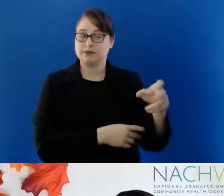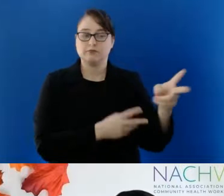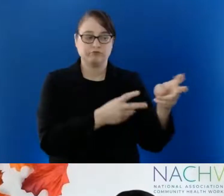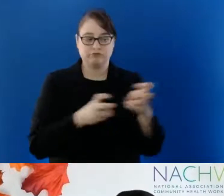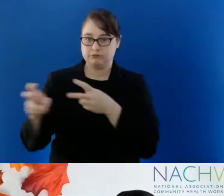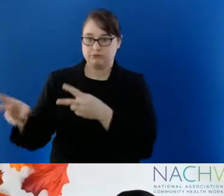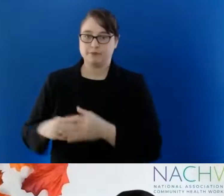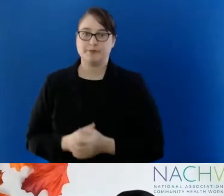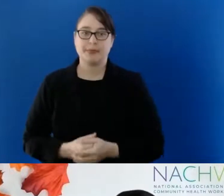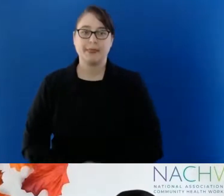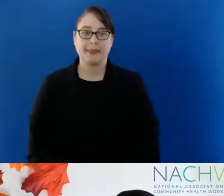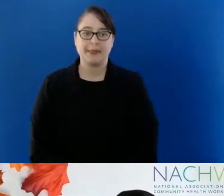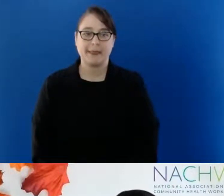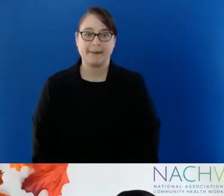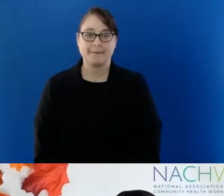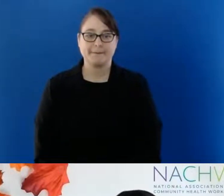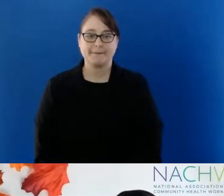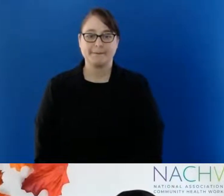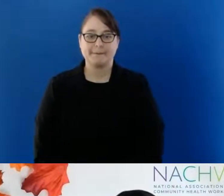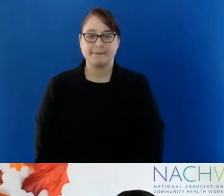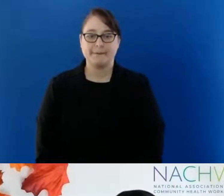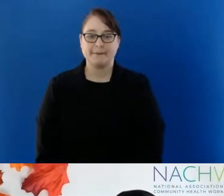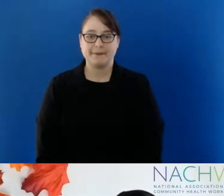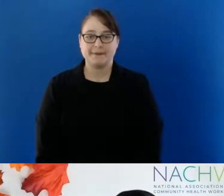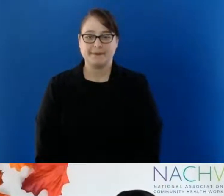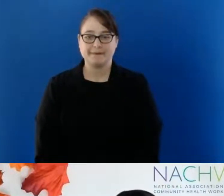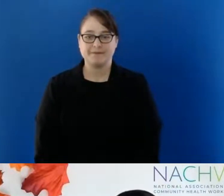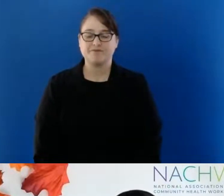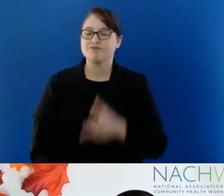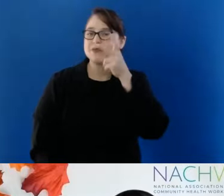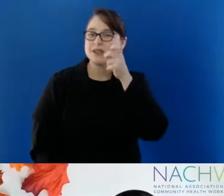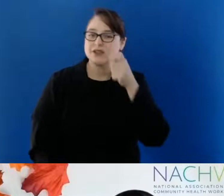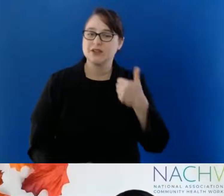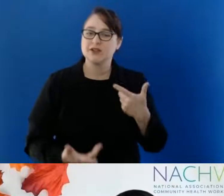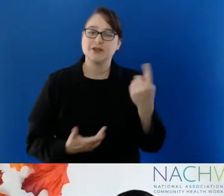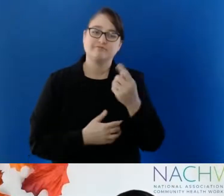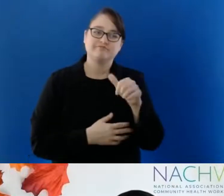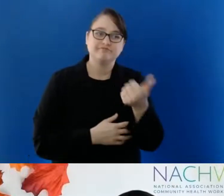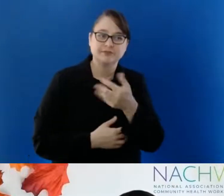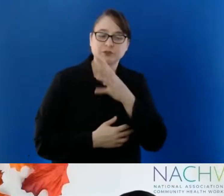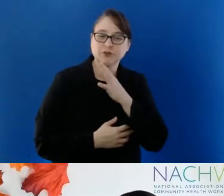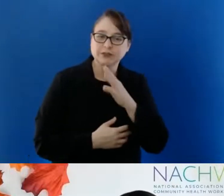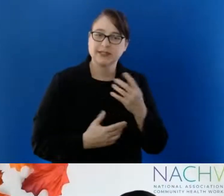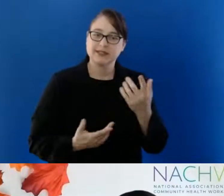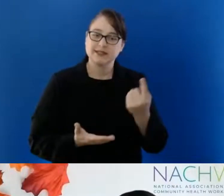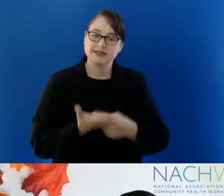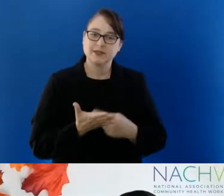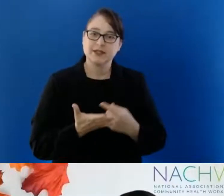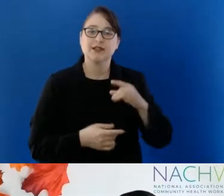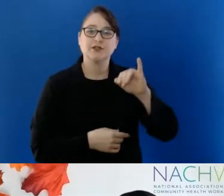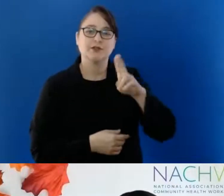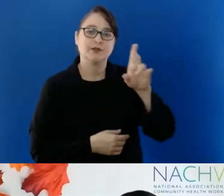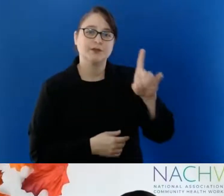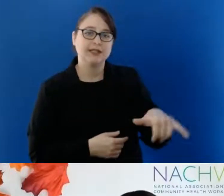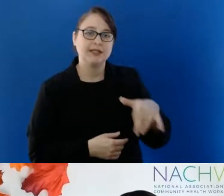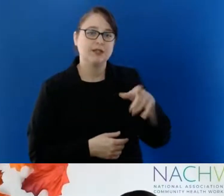I couldn't sum up, I chickened out, like I don't know, I got scared. It's not that I didn't get scared, it's just. Judy, you're not on mute. Opening